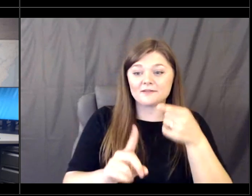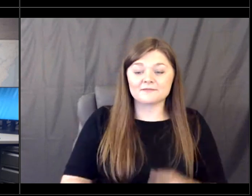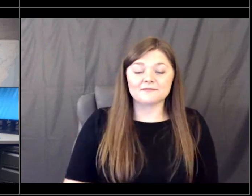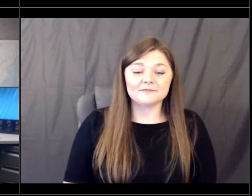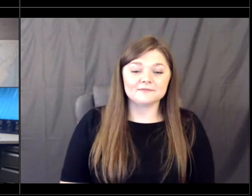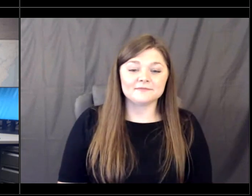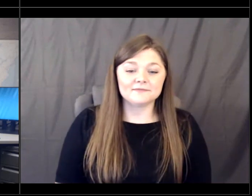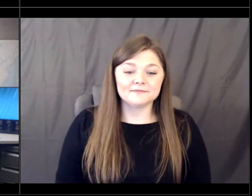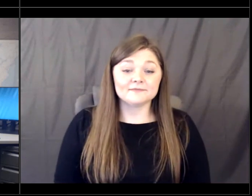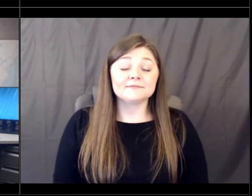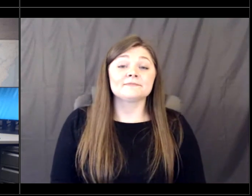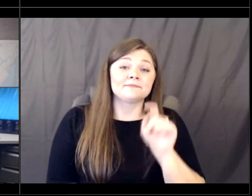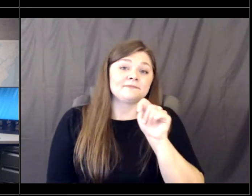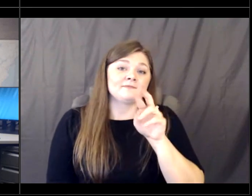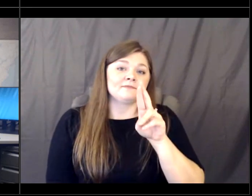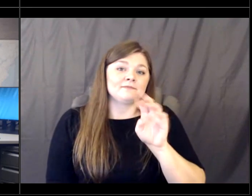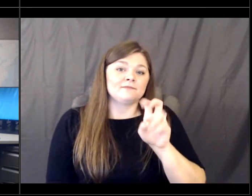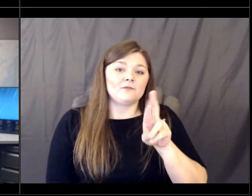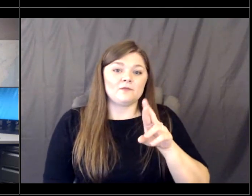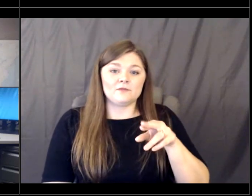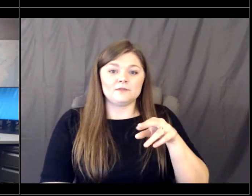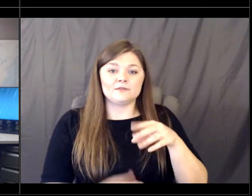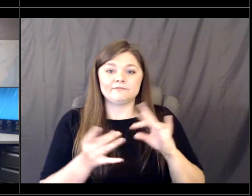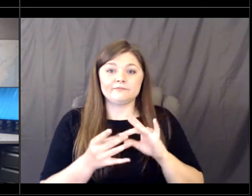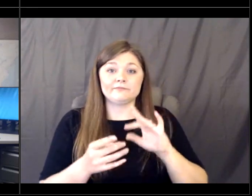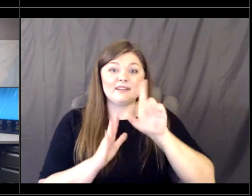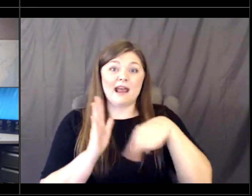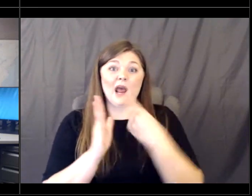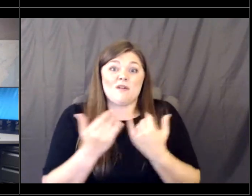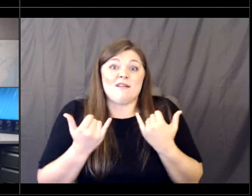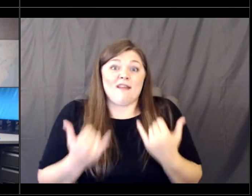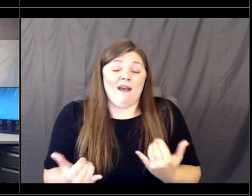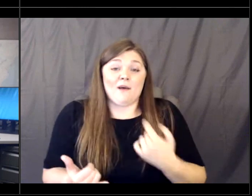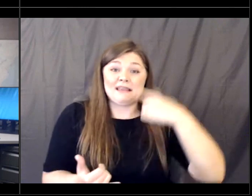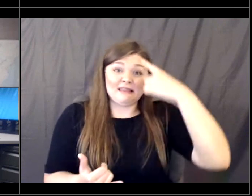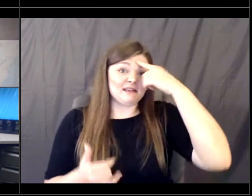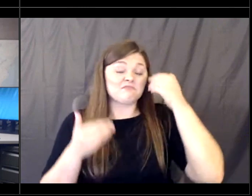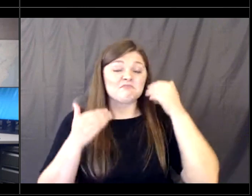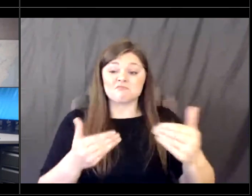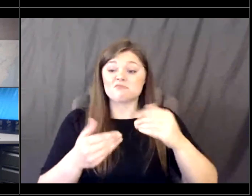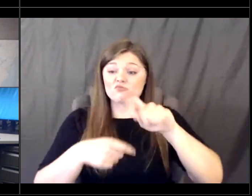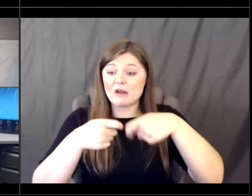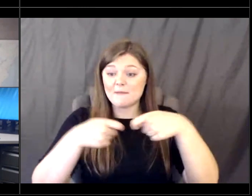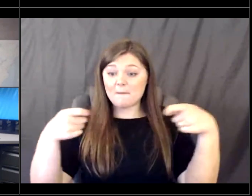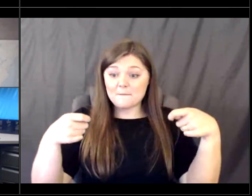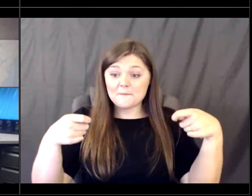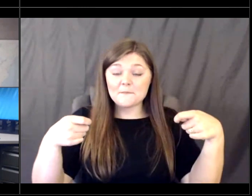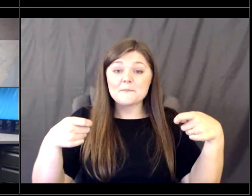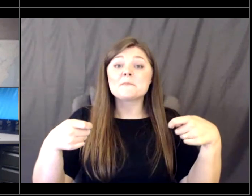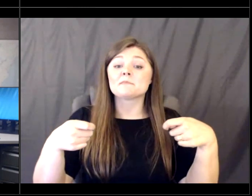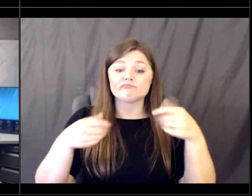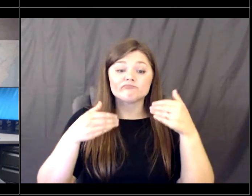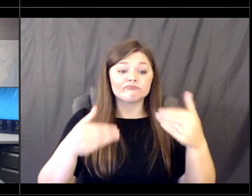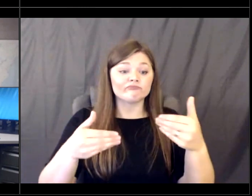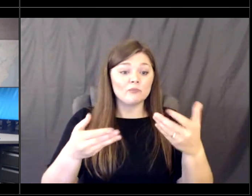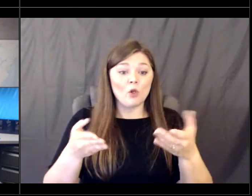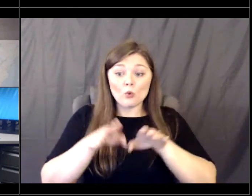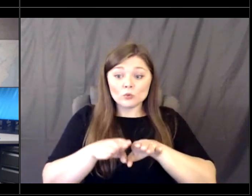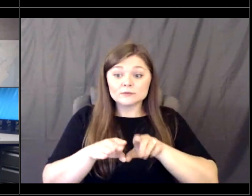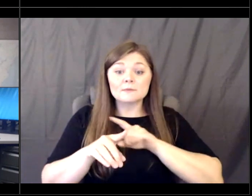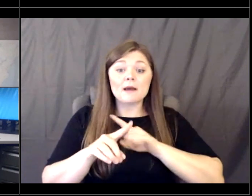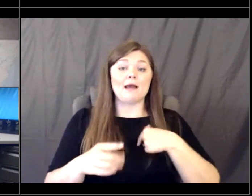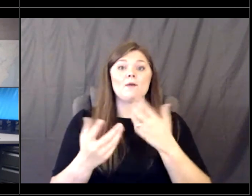So I know that we're at an hour now, so I think we could probably wrap this up now and start closing. I definitely wanted to